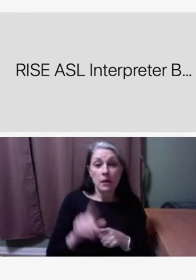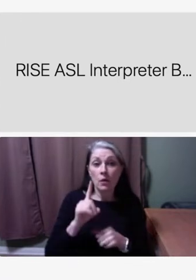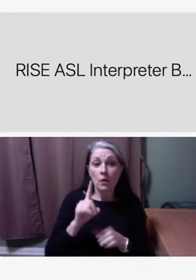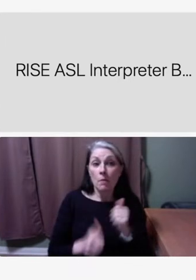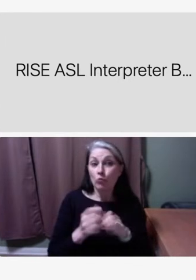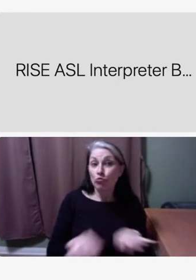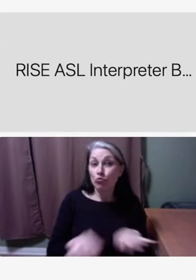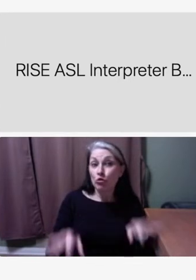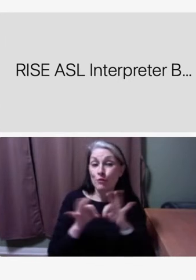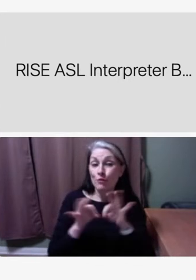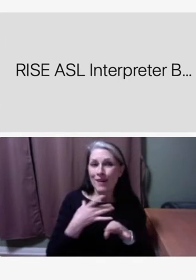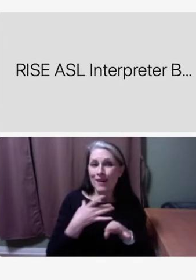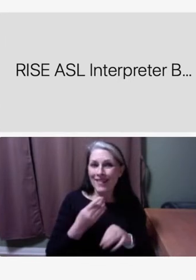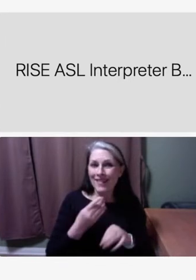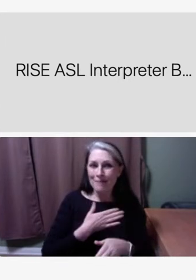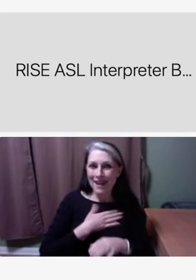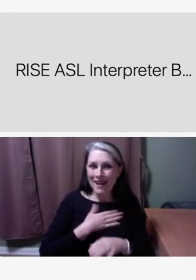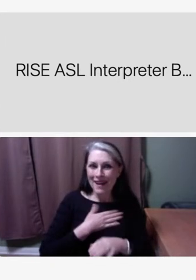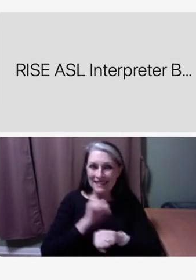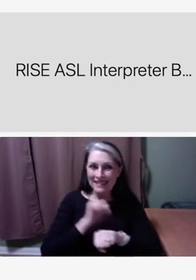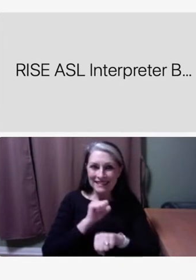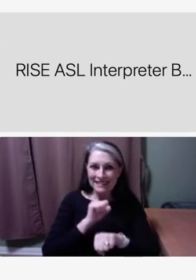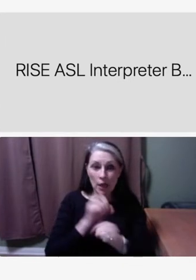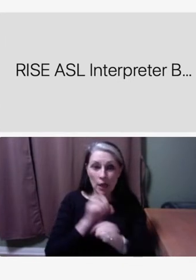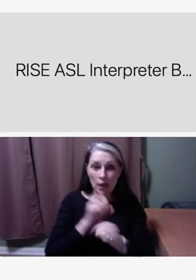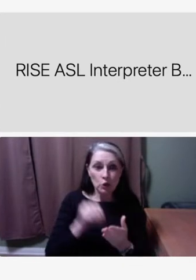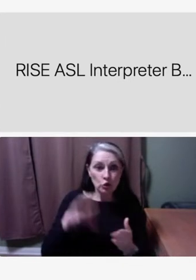and just student engagement. Like,